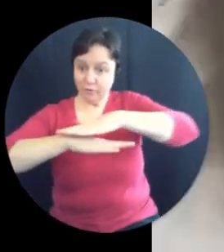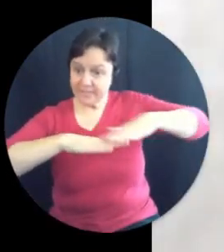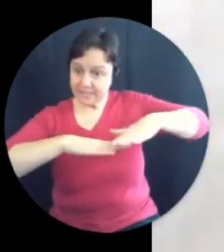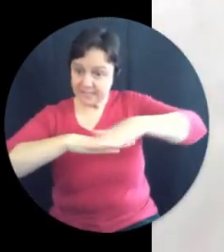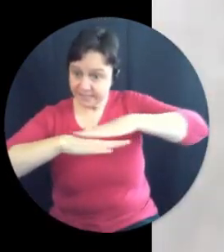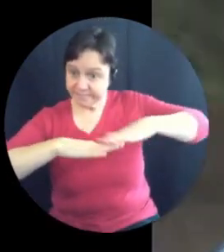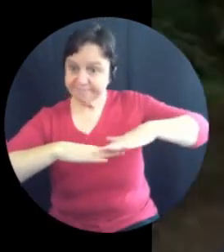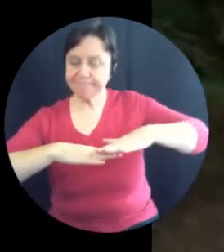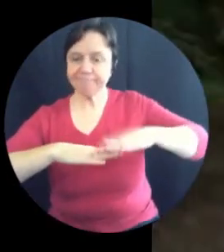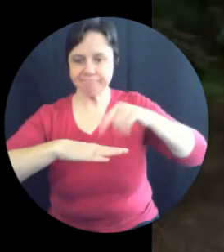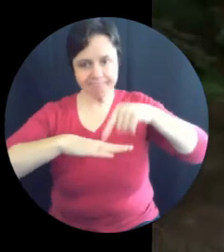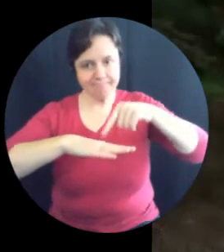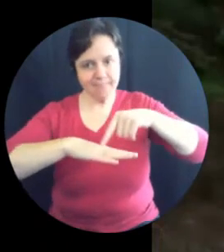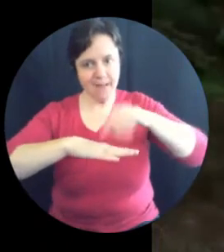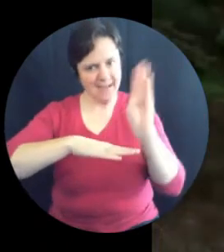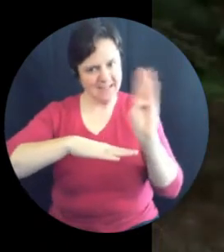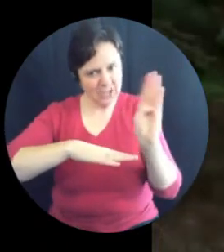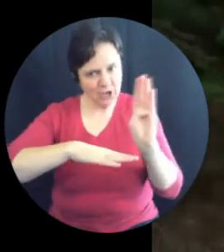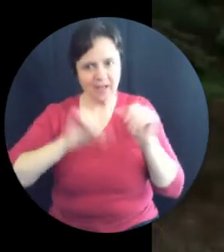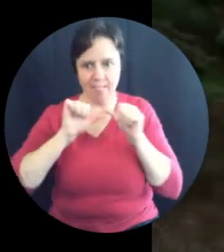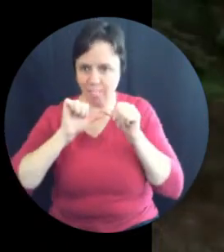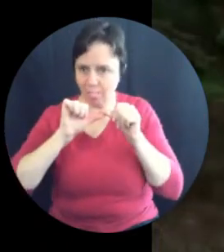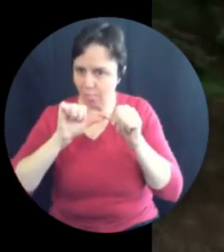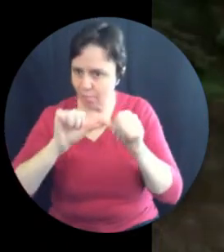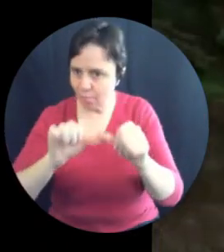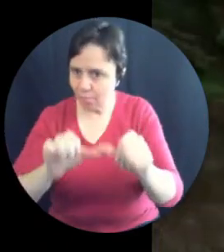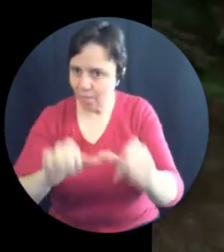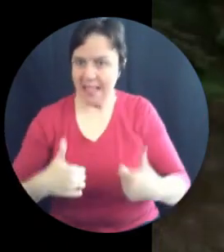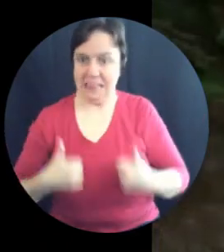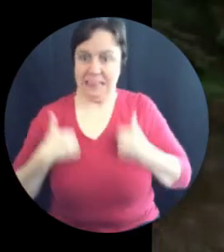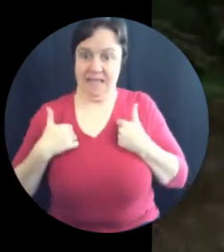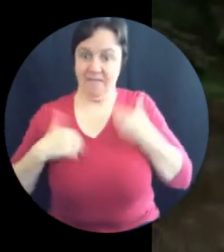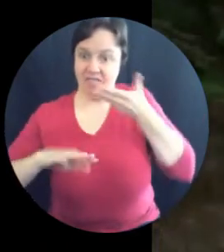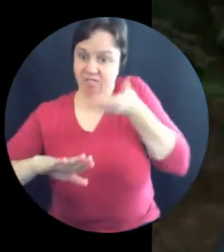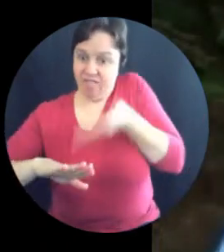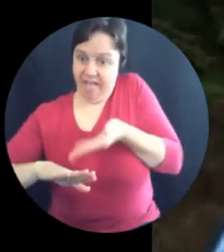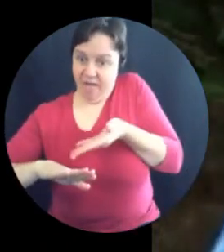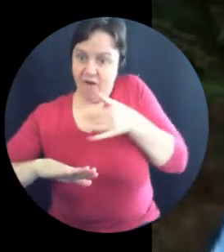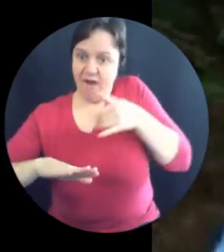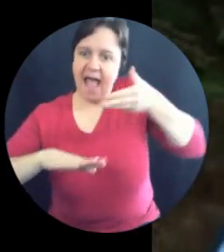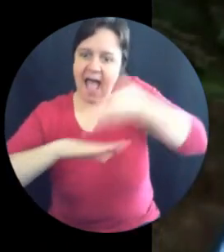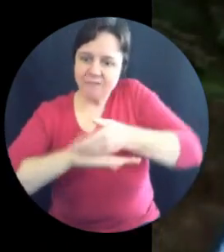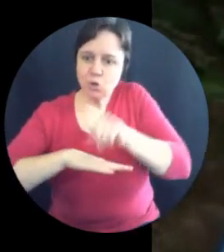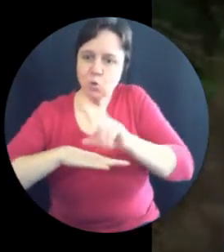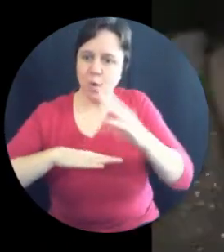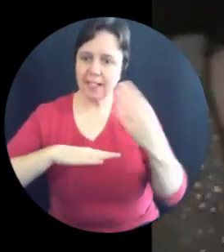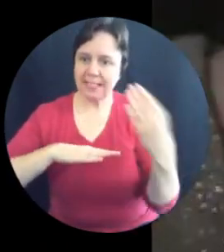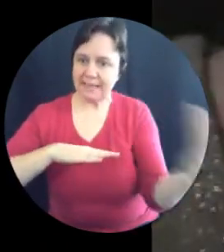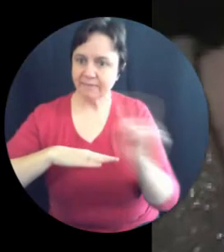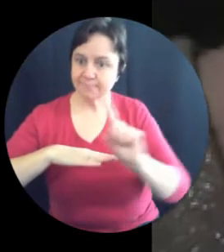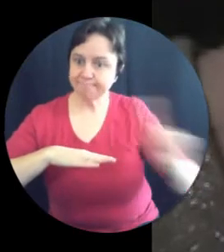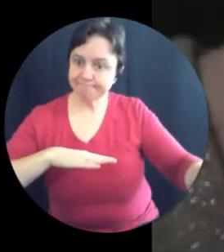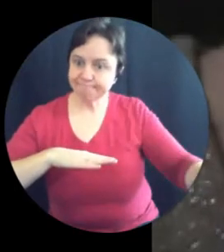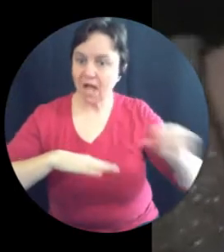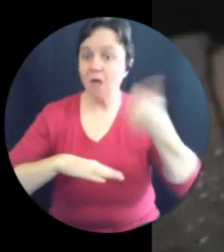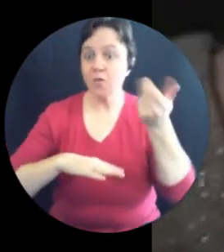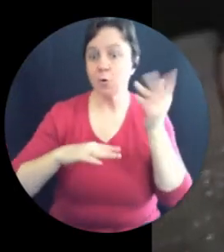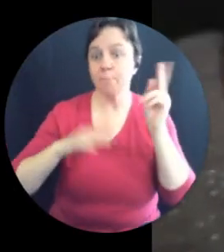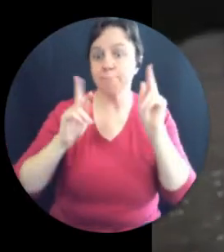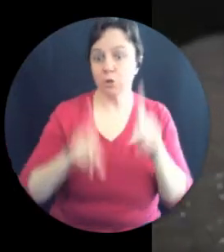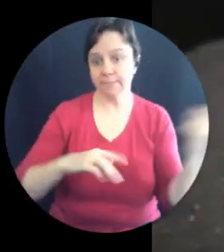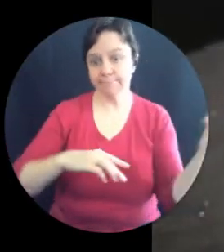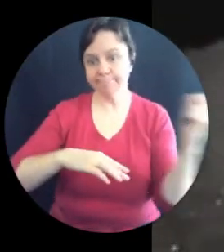go and live on a hard surface after you walk away. And then someone comes and touches that surface and then eats something without washing